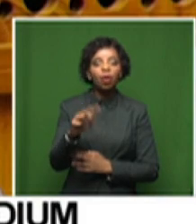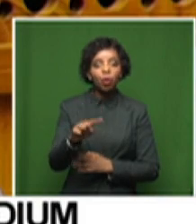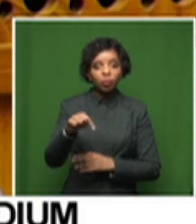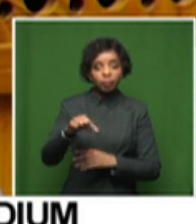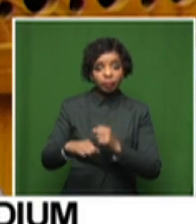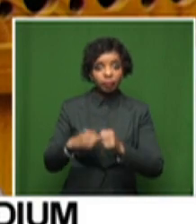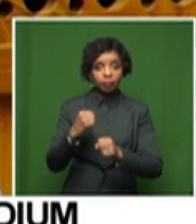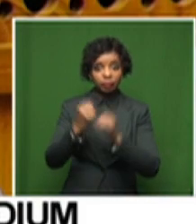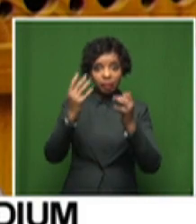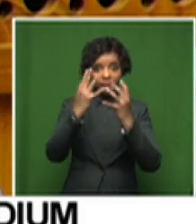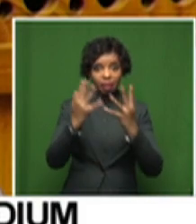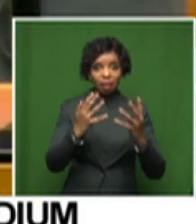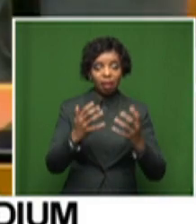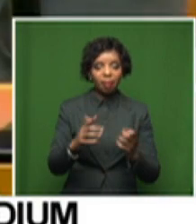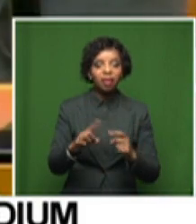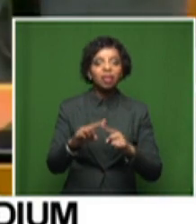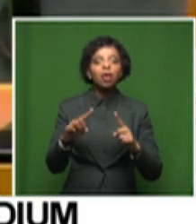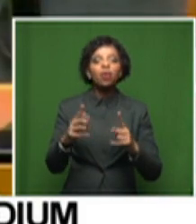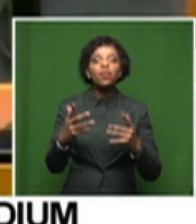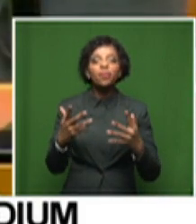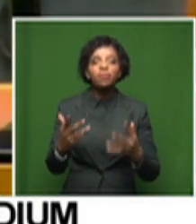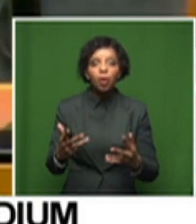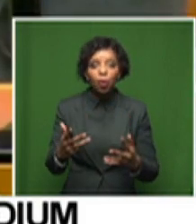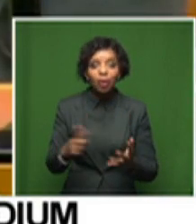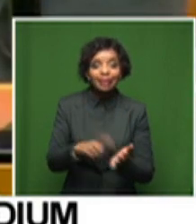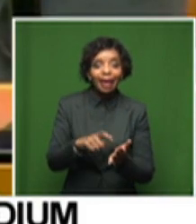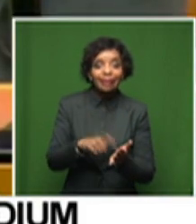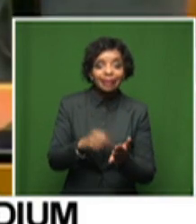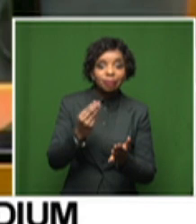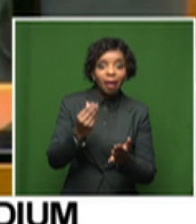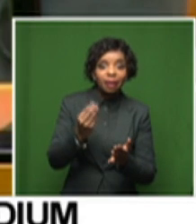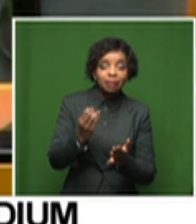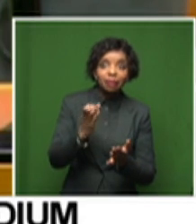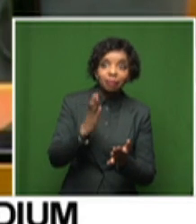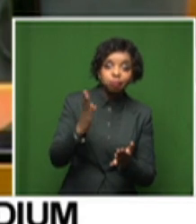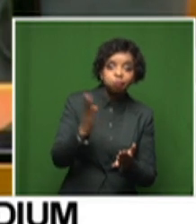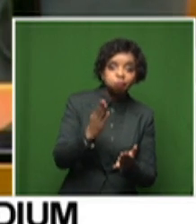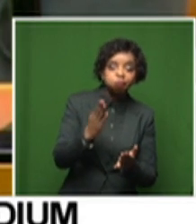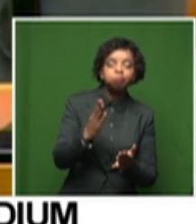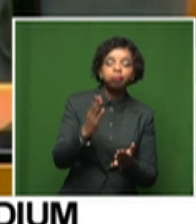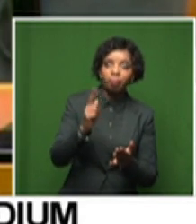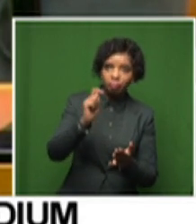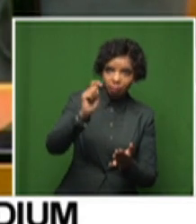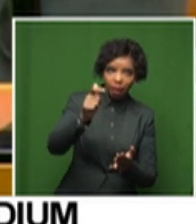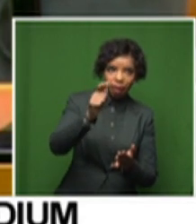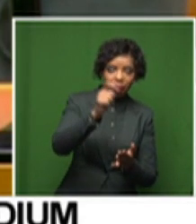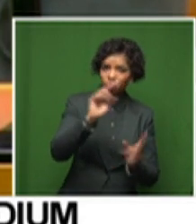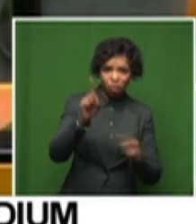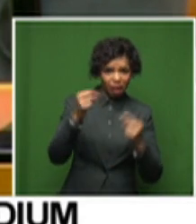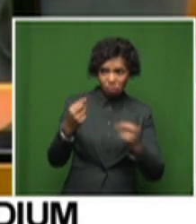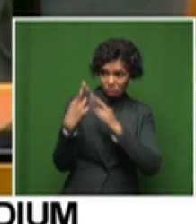for settling guaranteed debt and interest. You can't run away from your obligations.